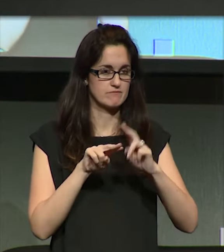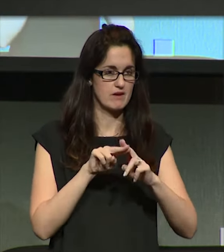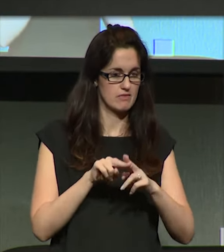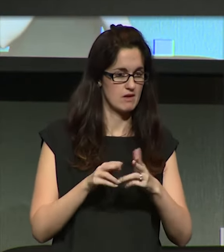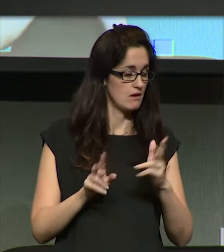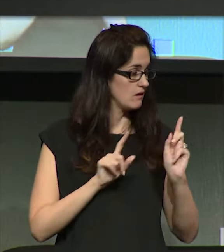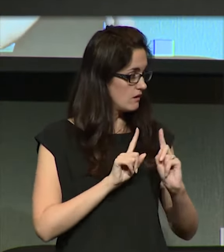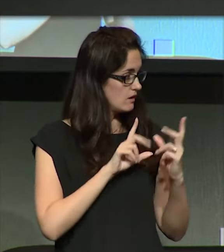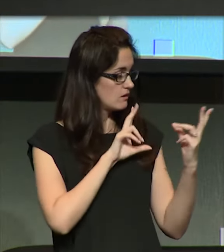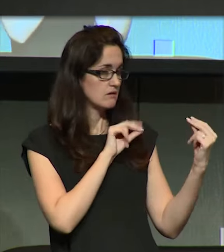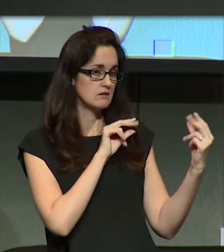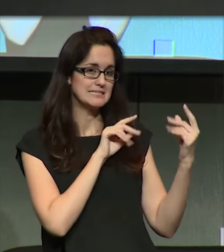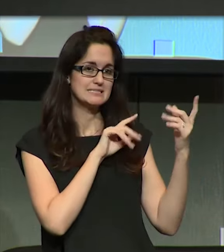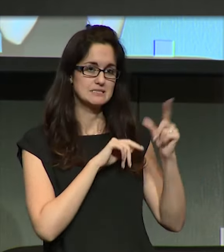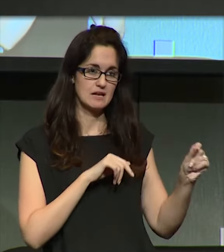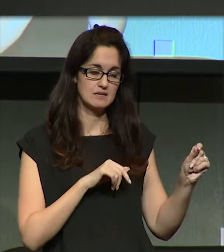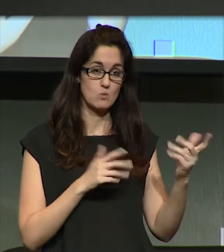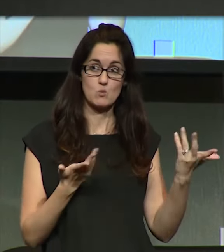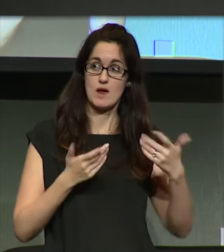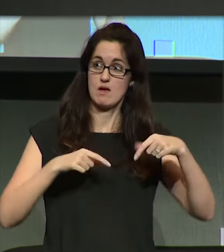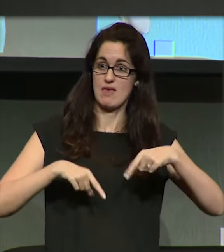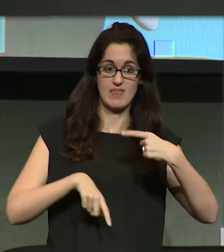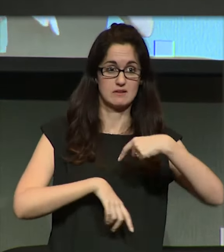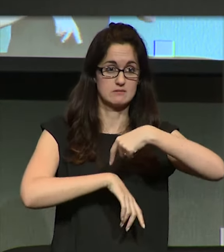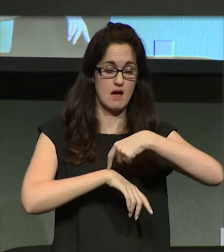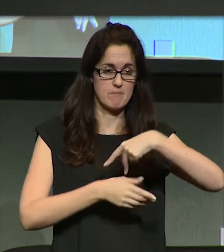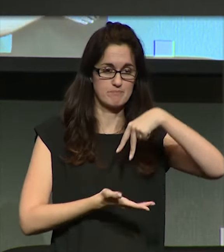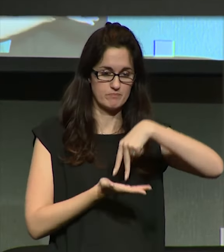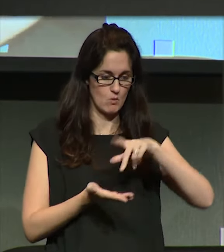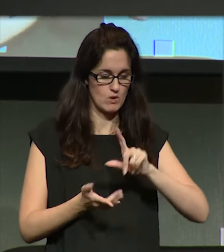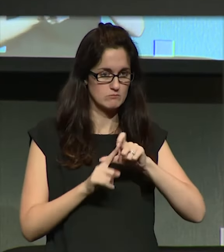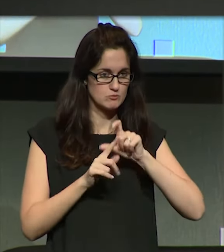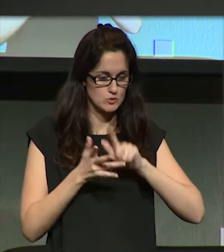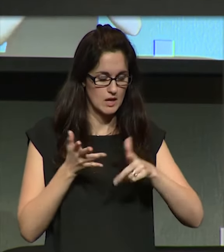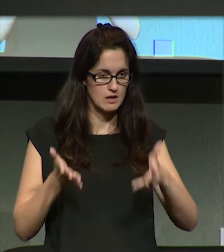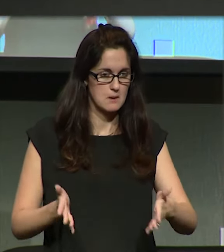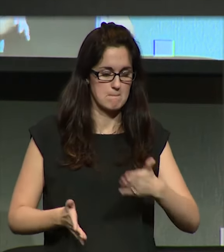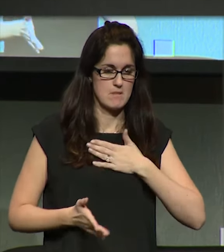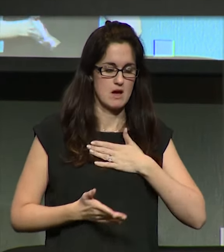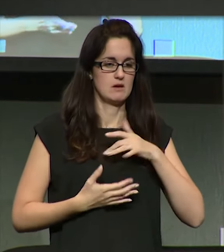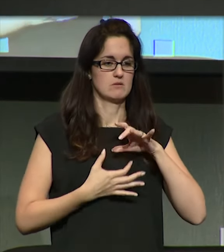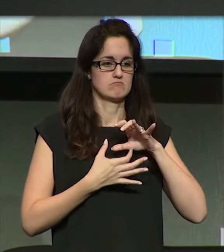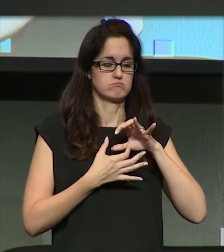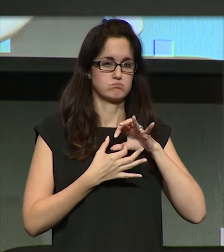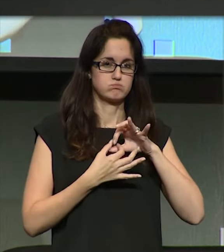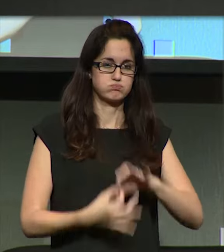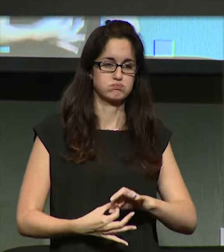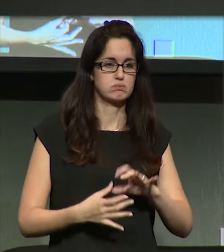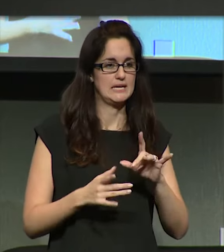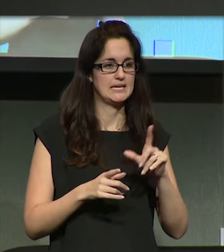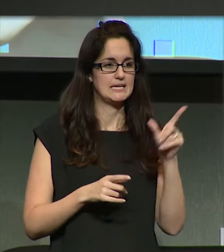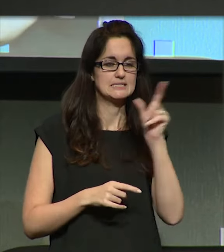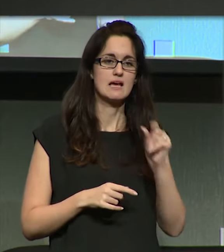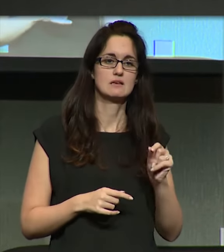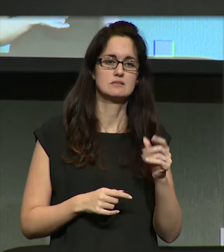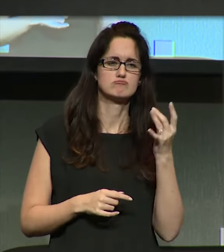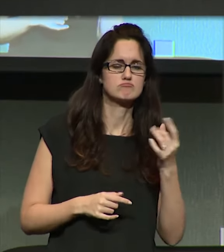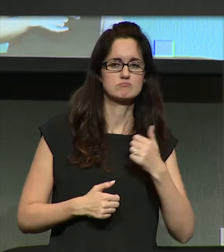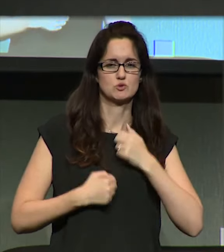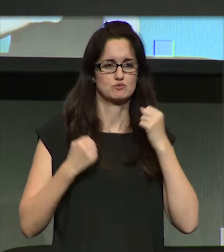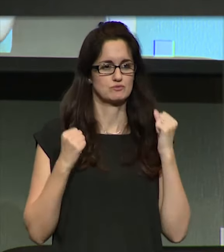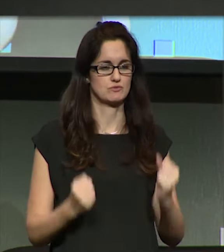In that moment, because of where I am and what I'm doing, my sense of being Italian is resonating very strongly. And so